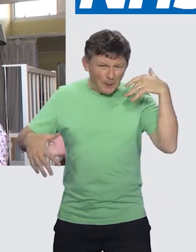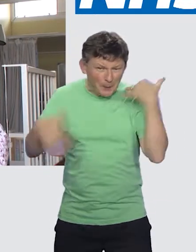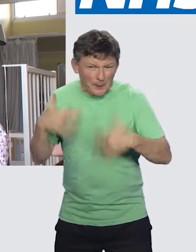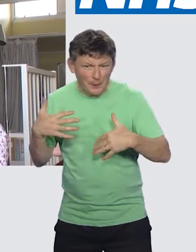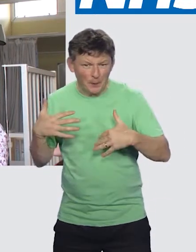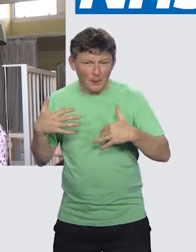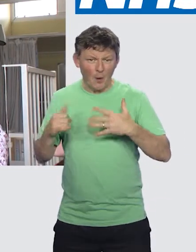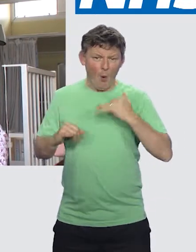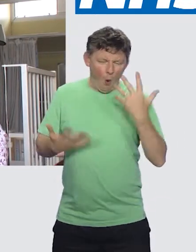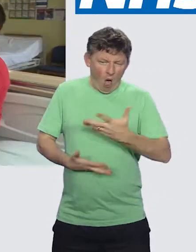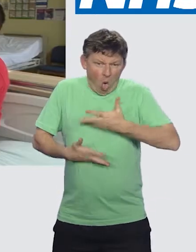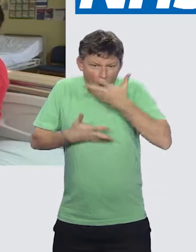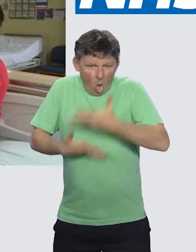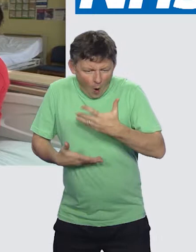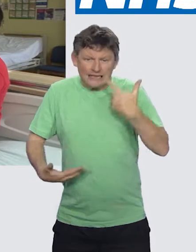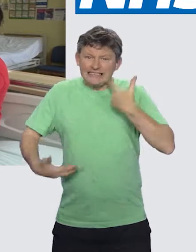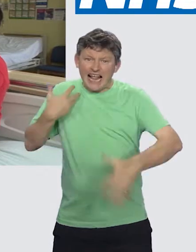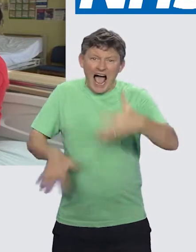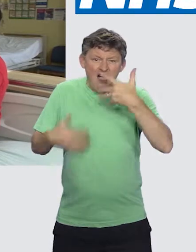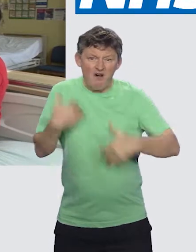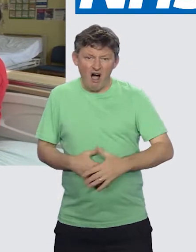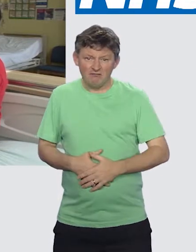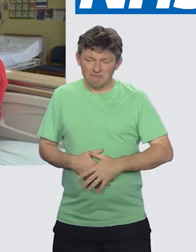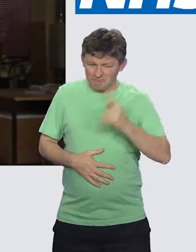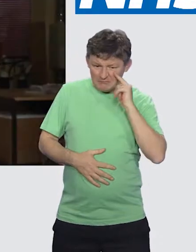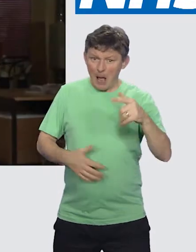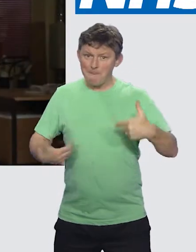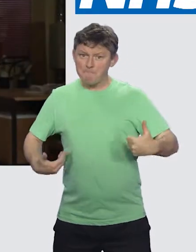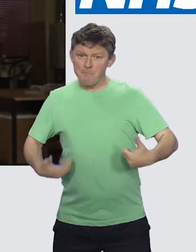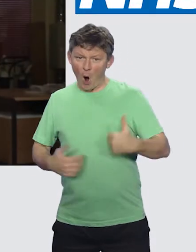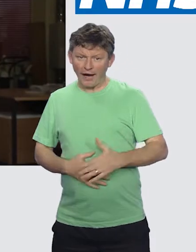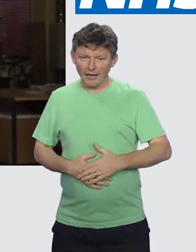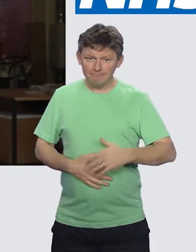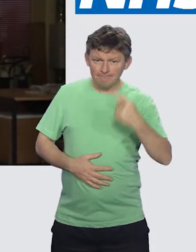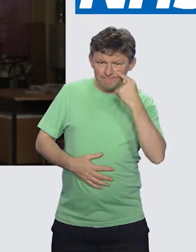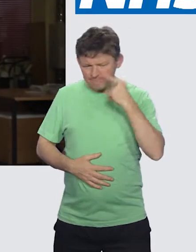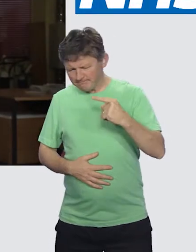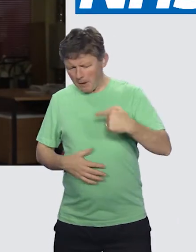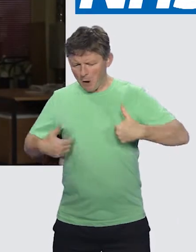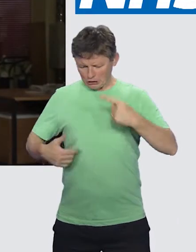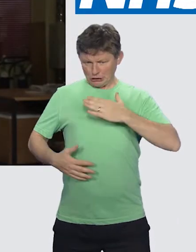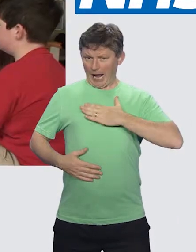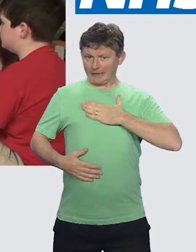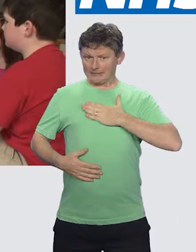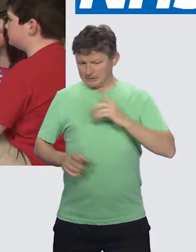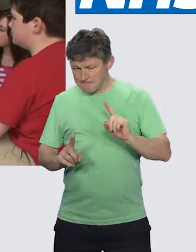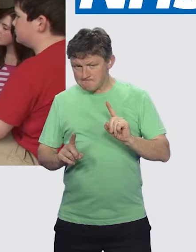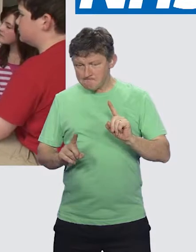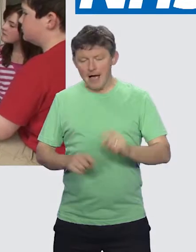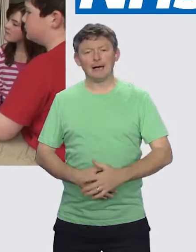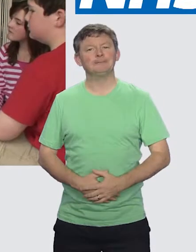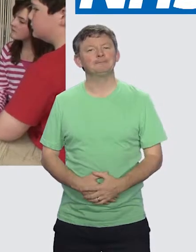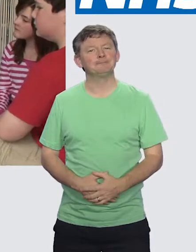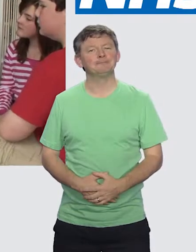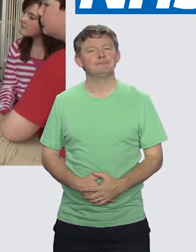aches or vomiting and diarrhoea. Okay, monkeys, shall we have a look at you? We're going to have a listen to Monkey's chest now. Mel puts 2 thin ends